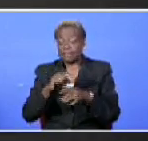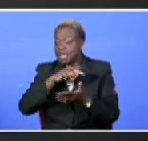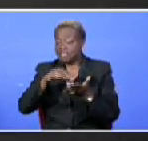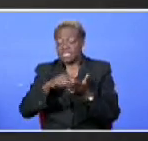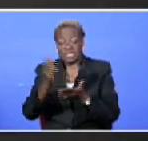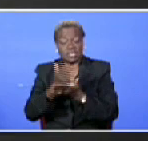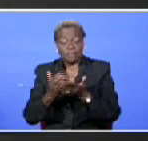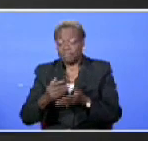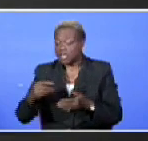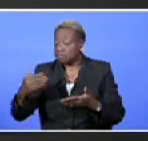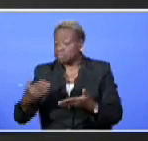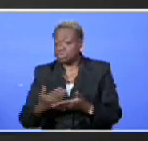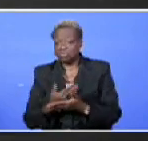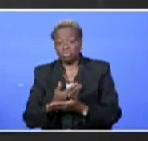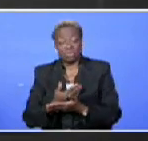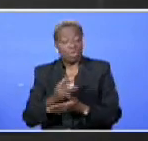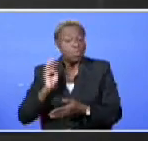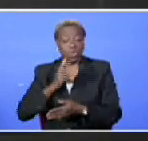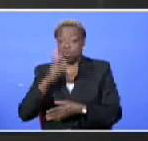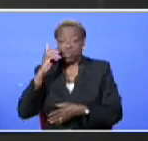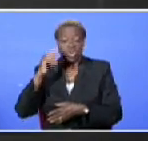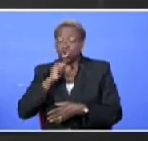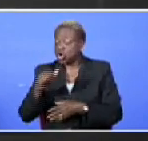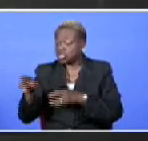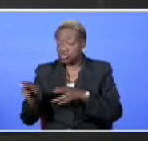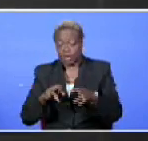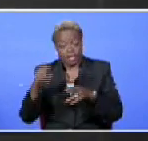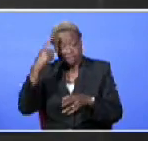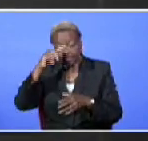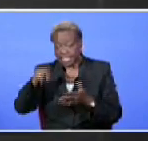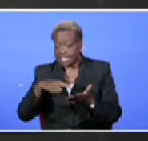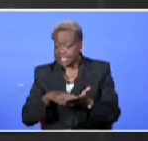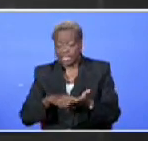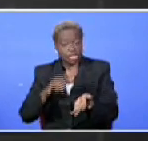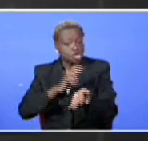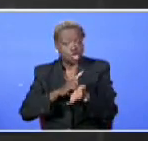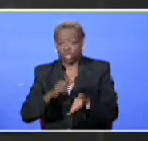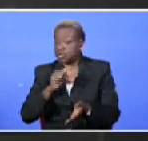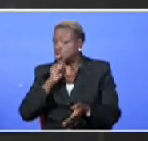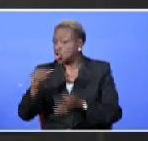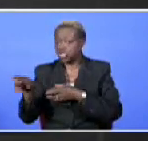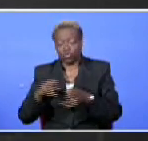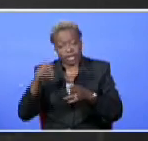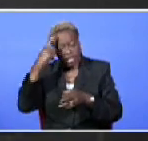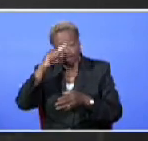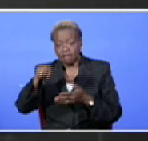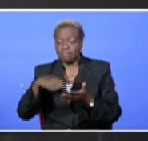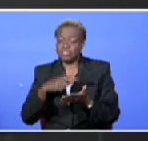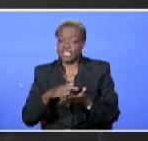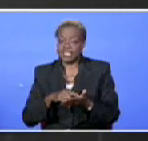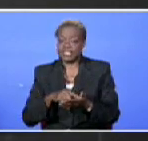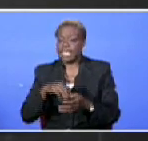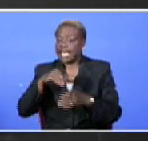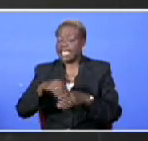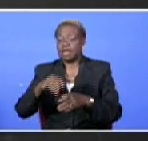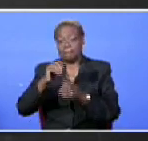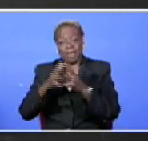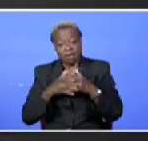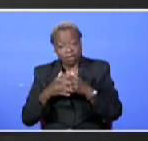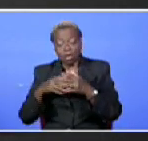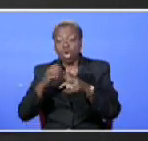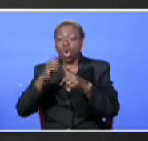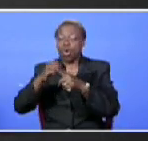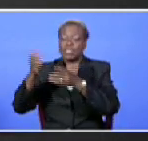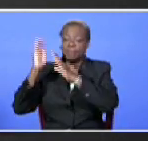for it. As medical professionals, we weren't ready. And obviously the population in the demos, whether it be in America or the Bahamas or